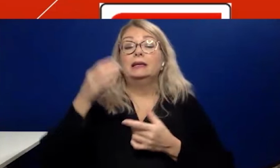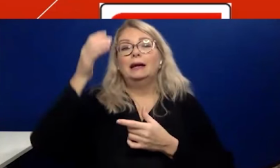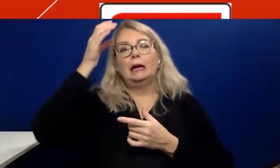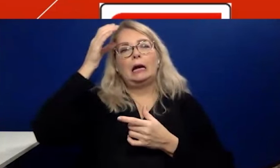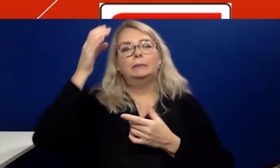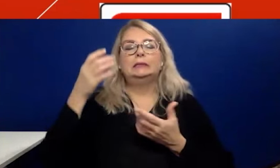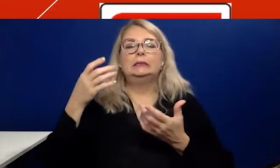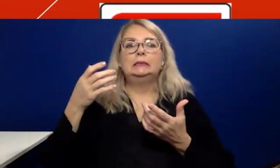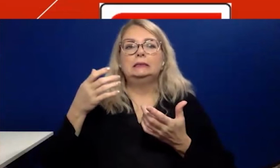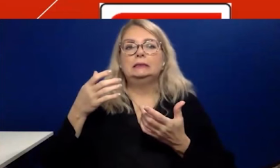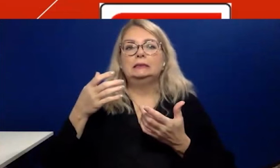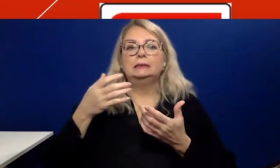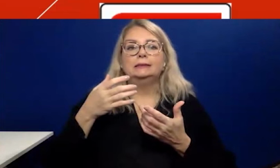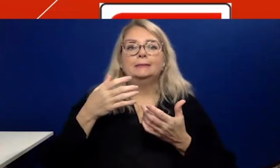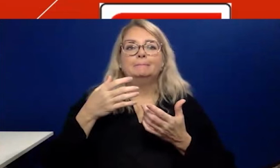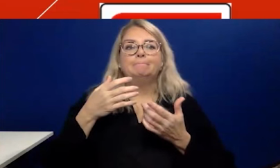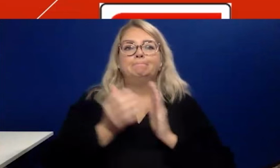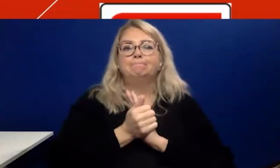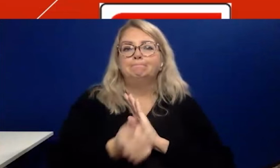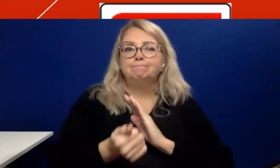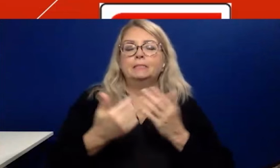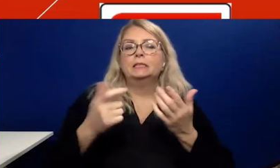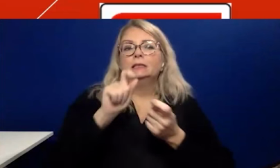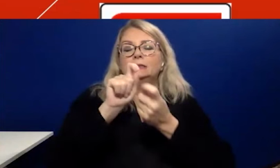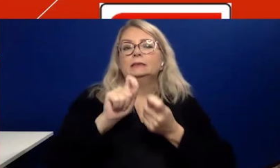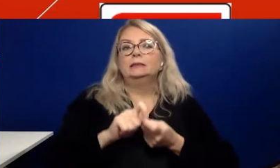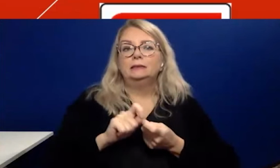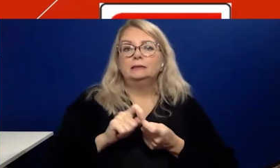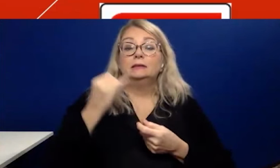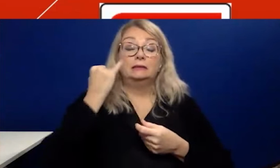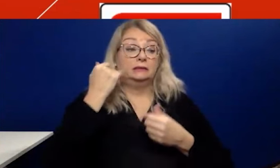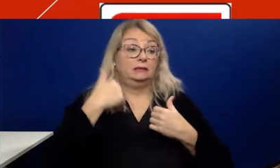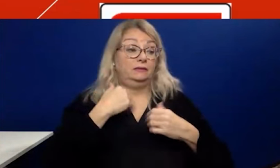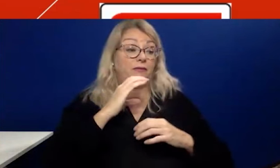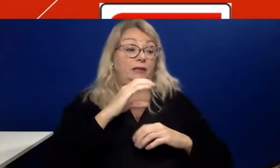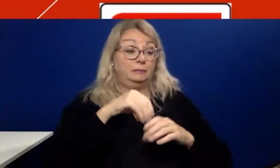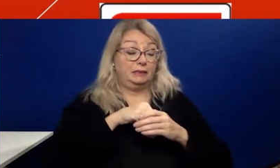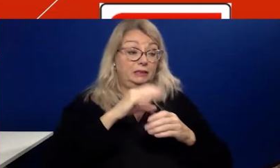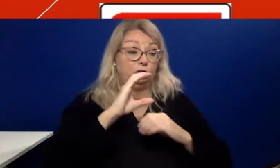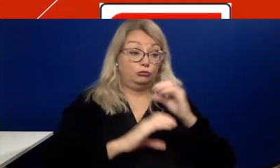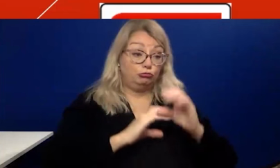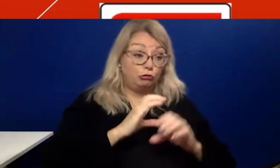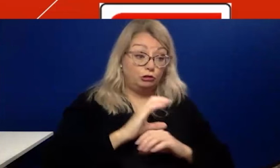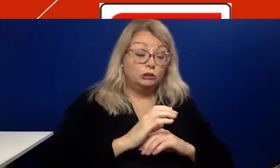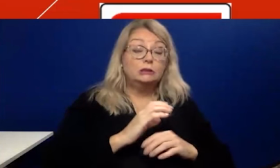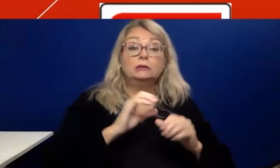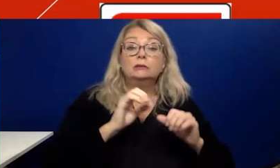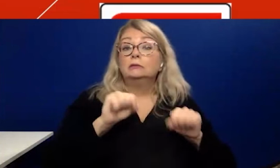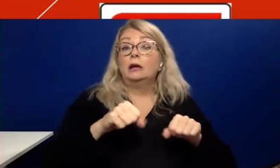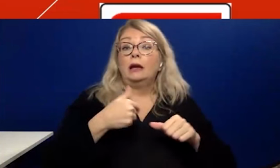competencies are, you know, those details. Okay, if I'm in construction, can I, you know, I